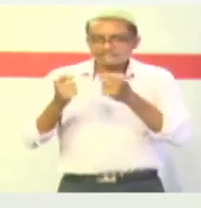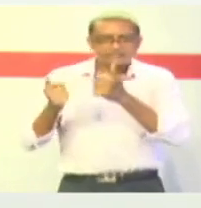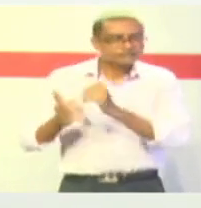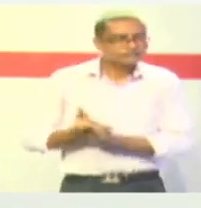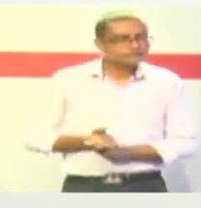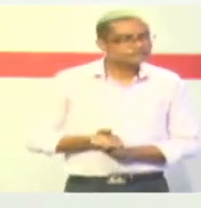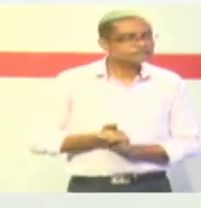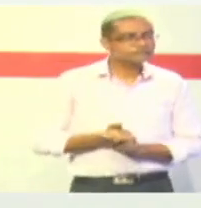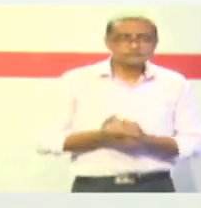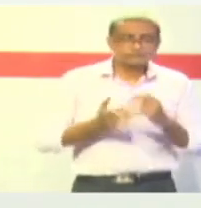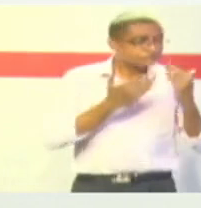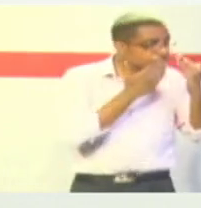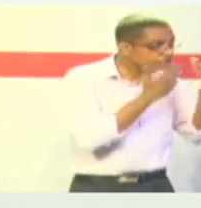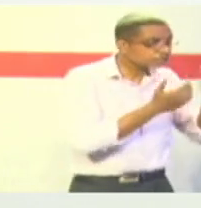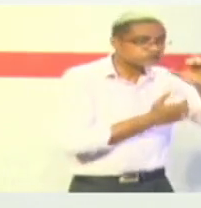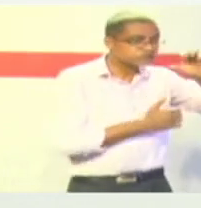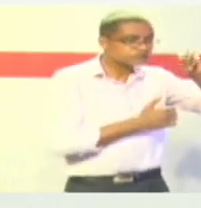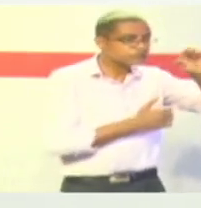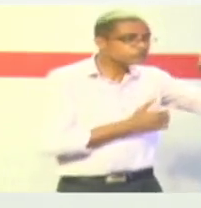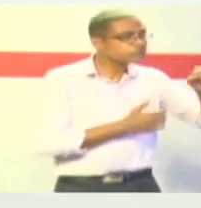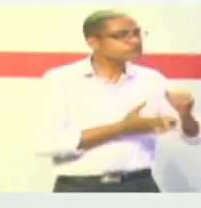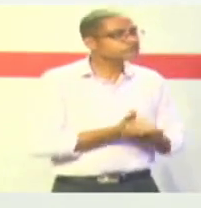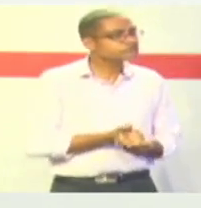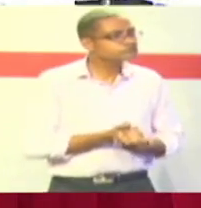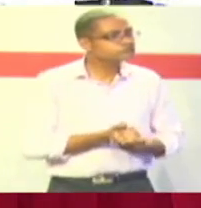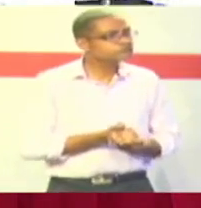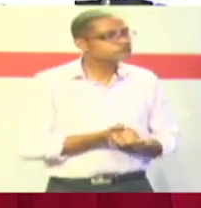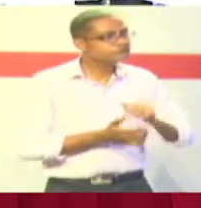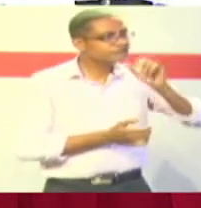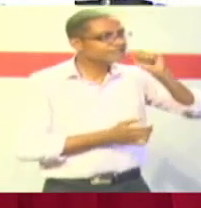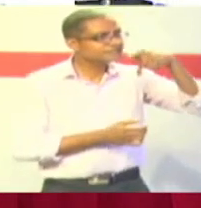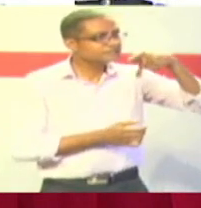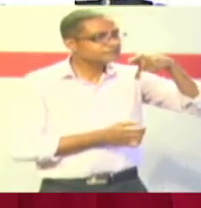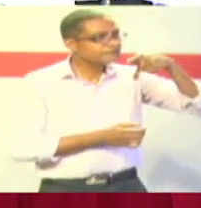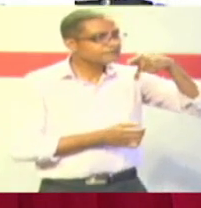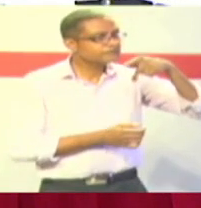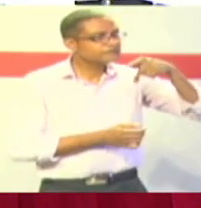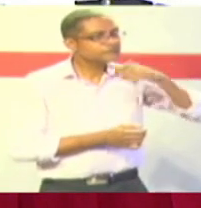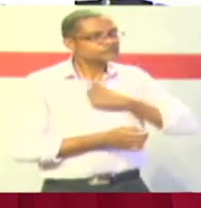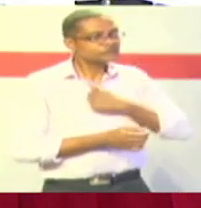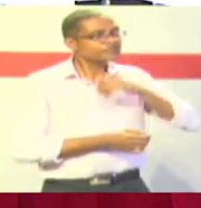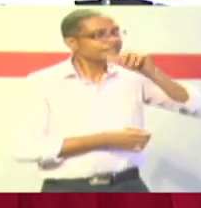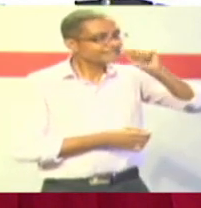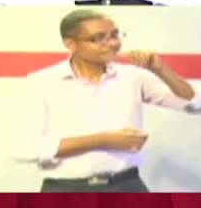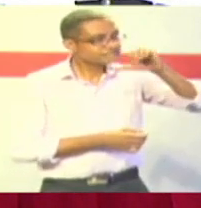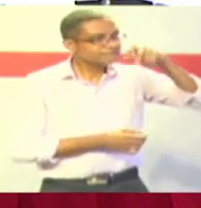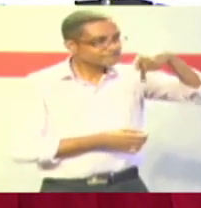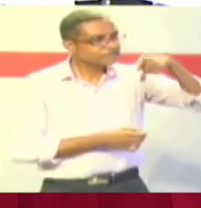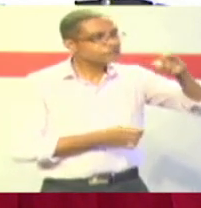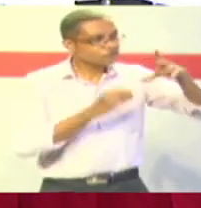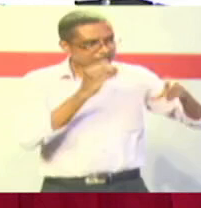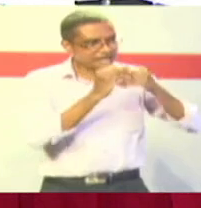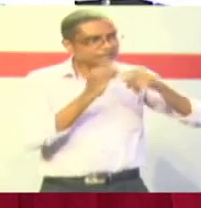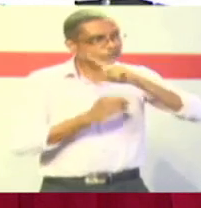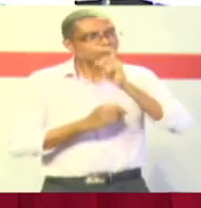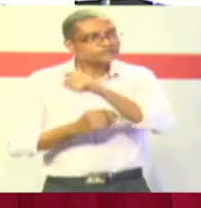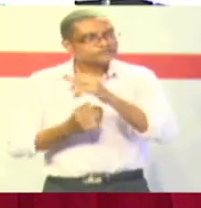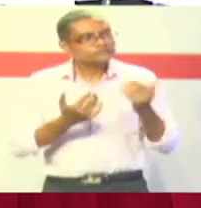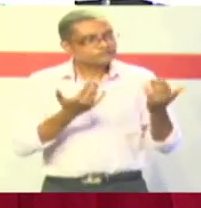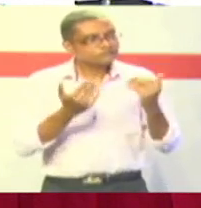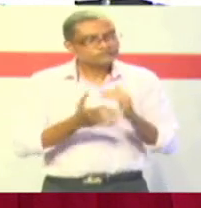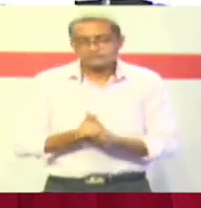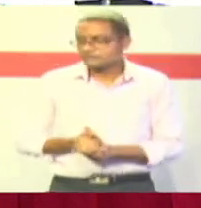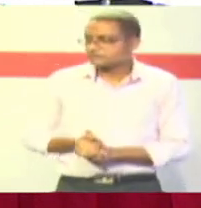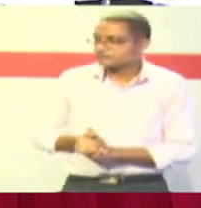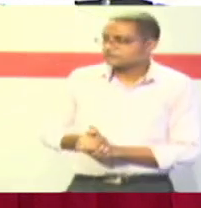Excellent question. Thank you very much, CMO, for your response. AZP News, we are ready for your follow-up question.